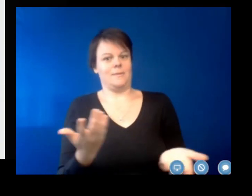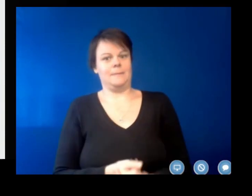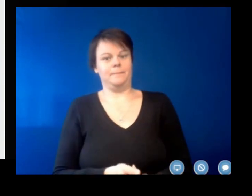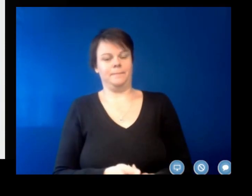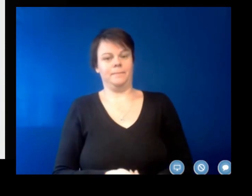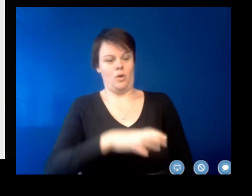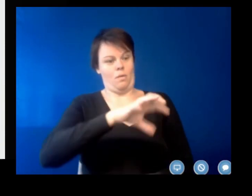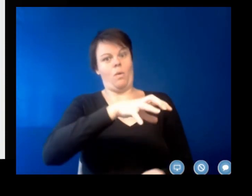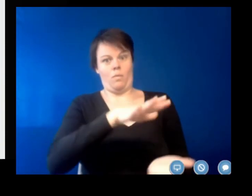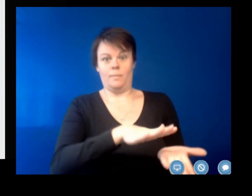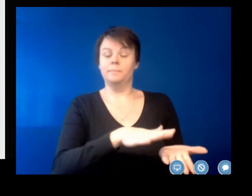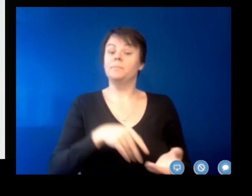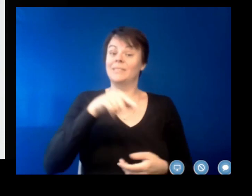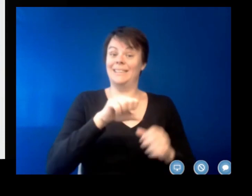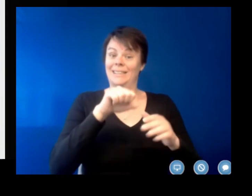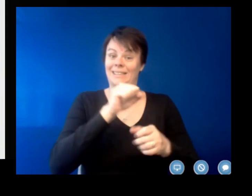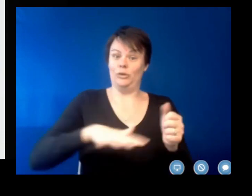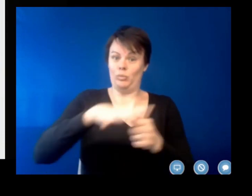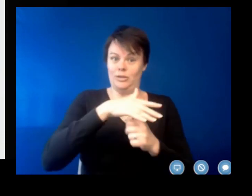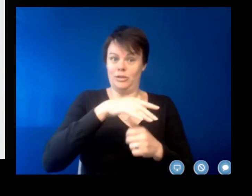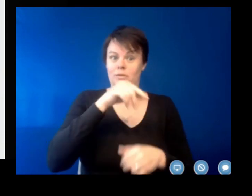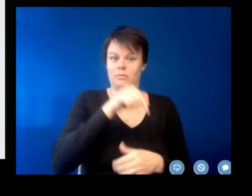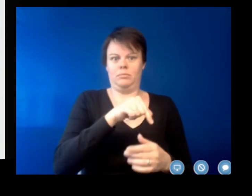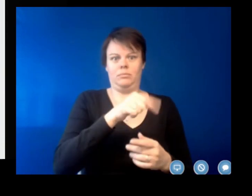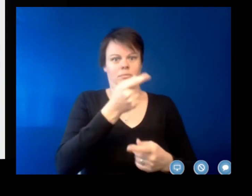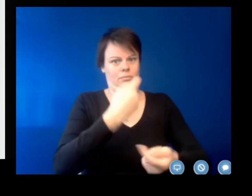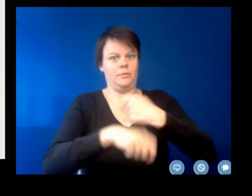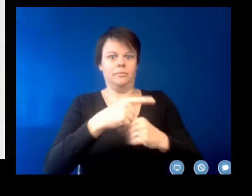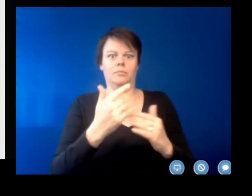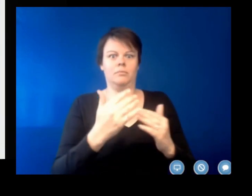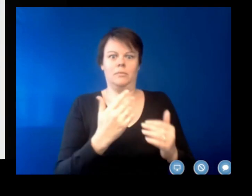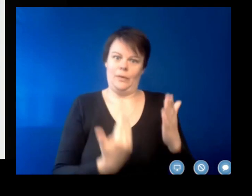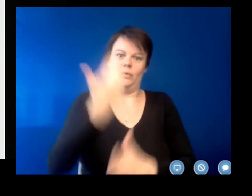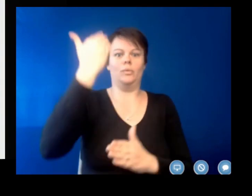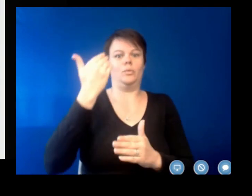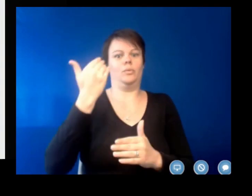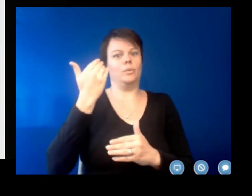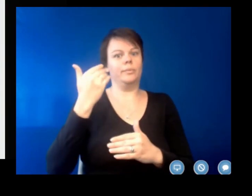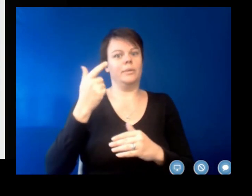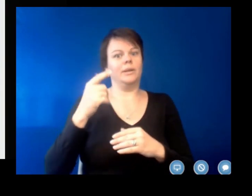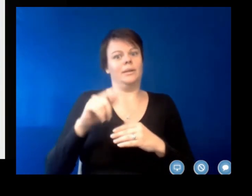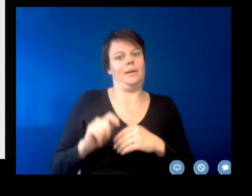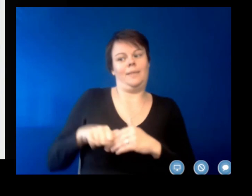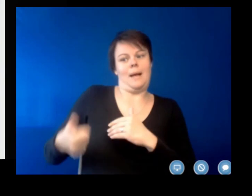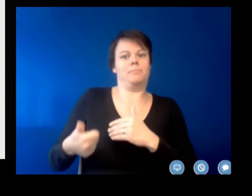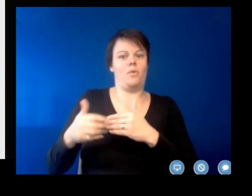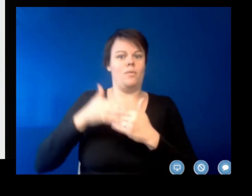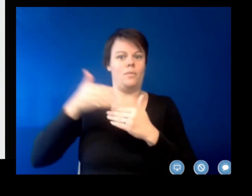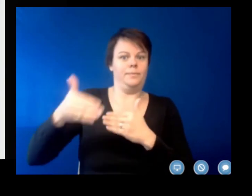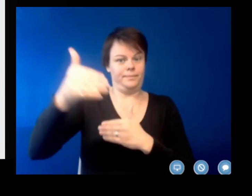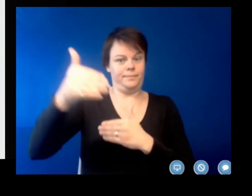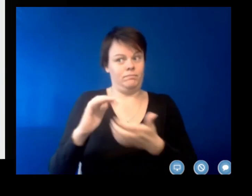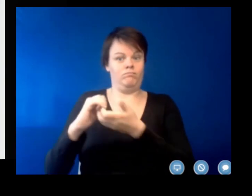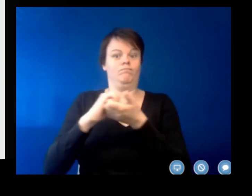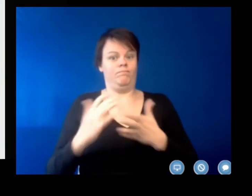So the perception of others, we see some students in asymmetries. Third finding, orientation in